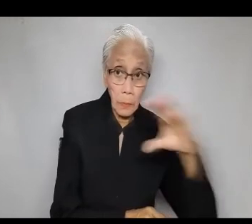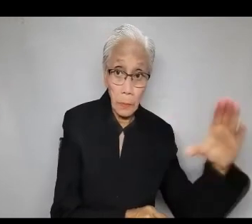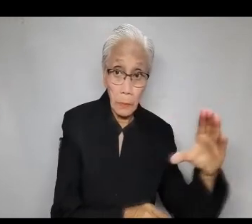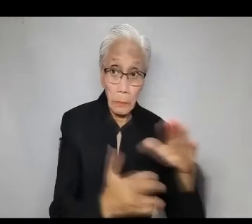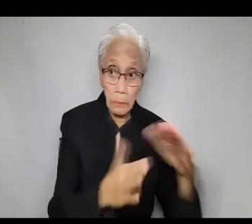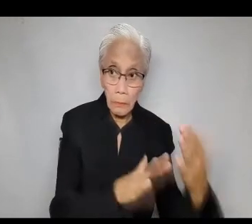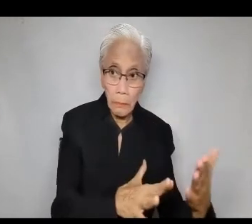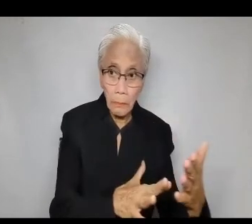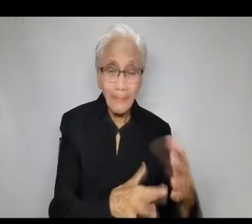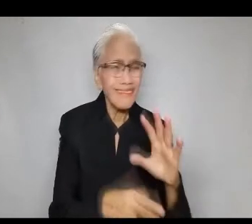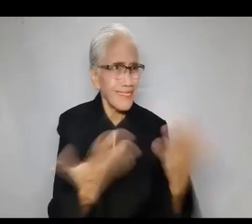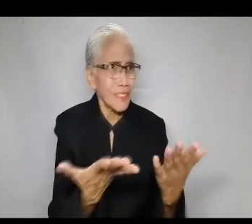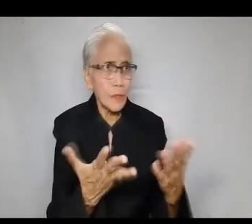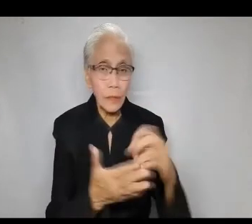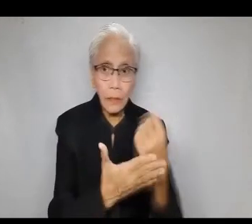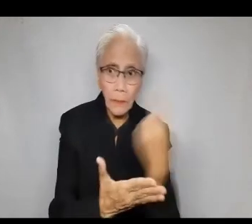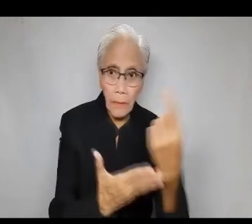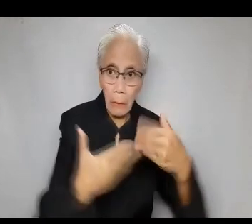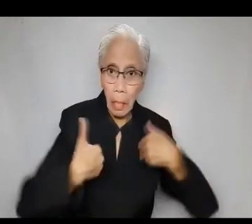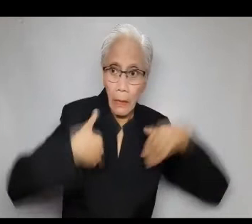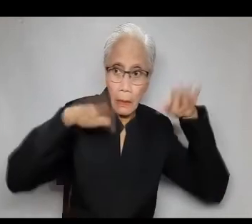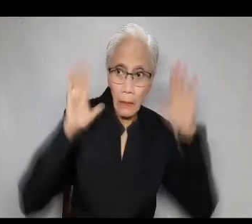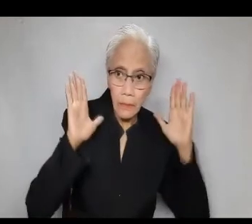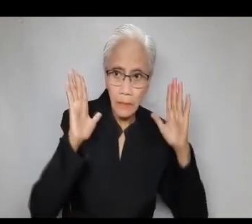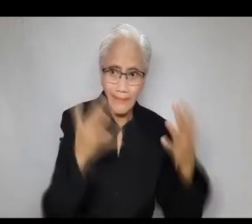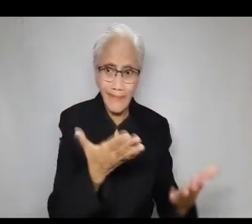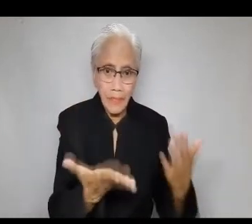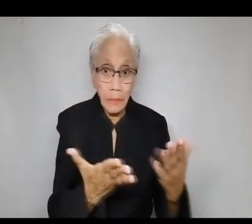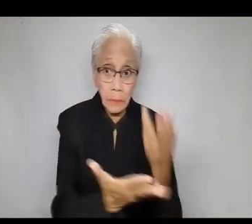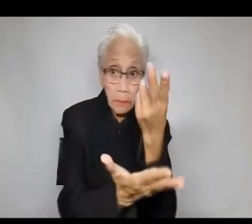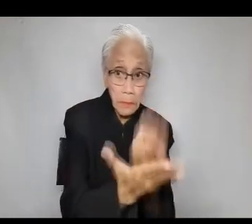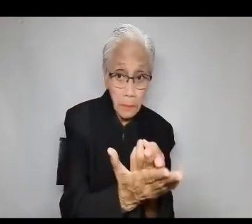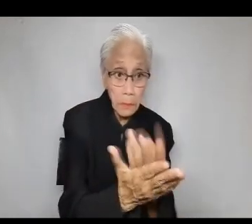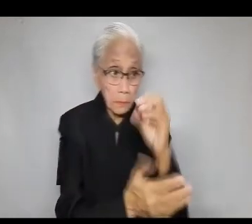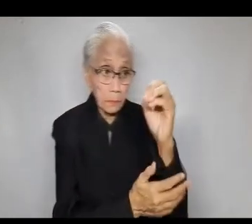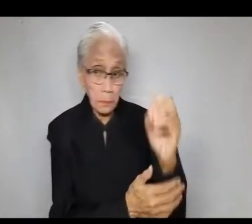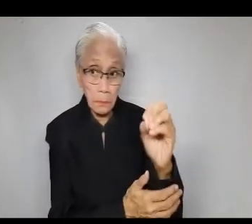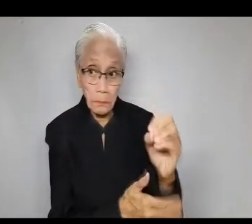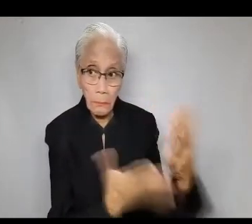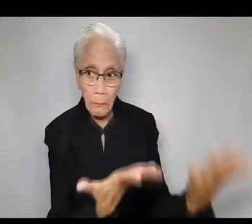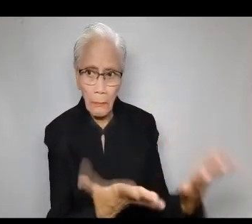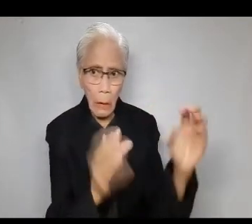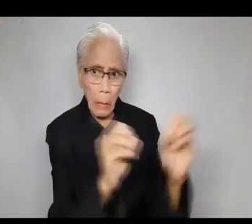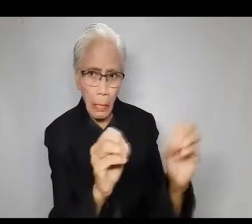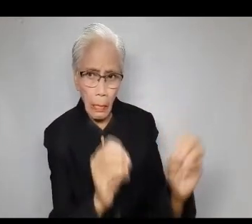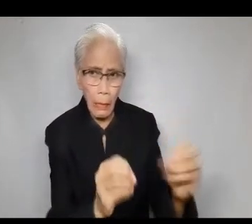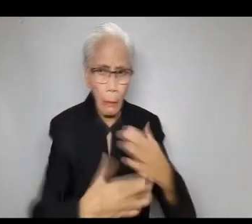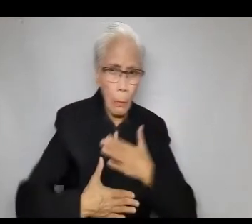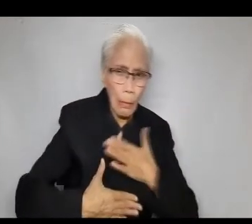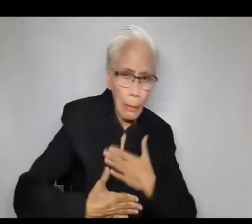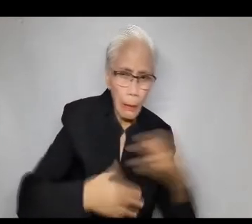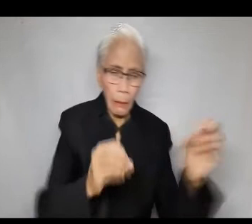It is when someone then gives up. They might be lying in their own excreta and nothing, no warning, no